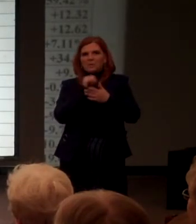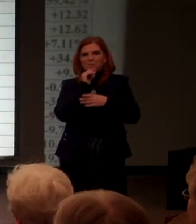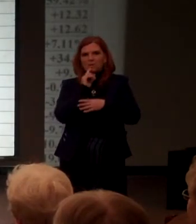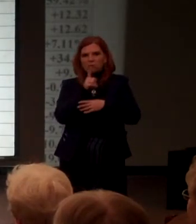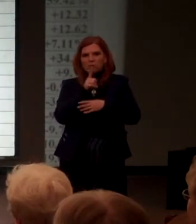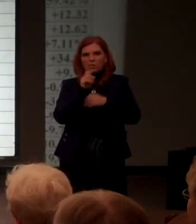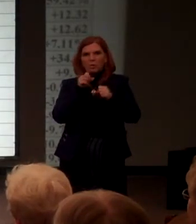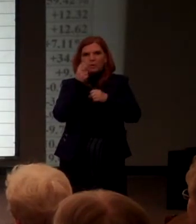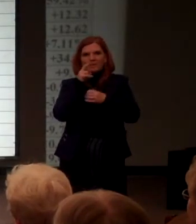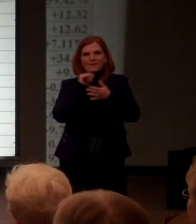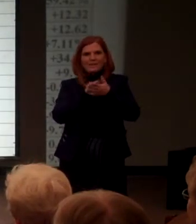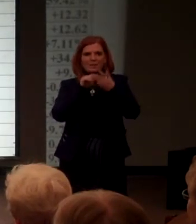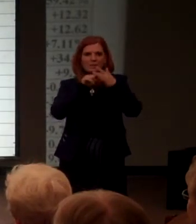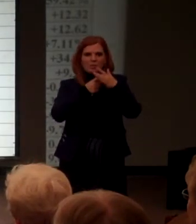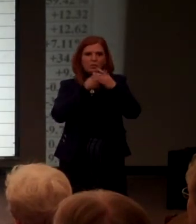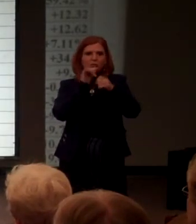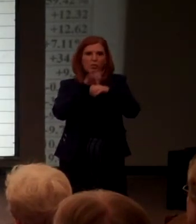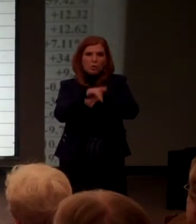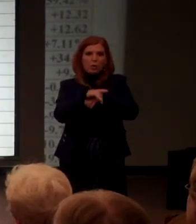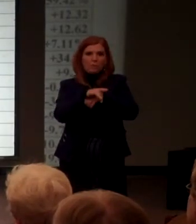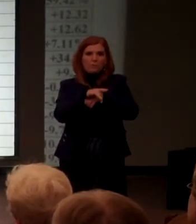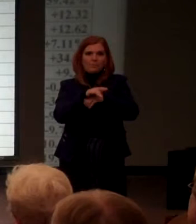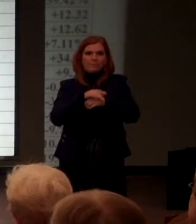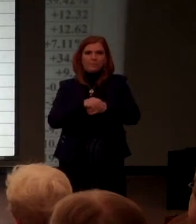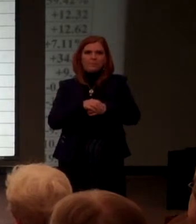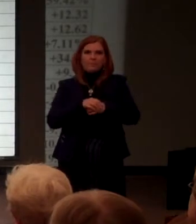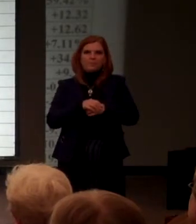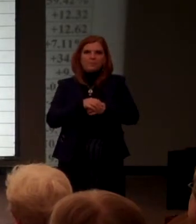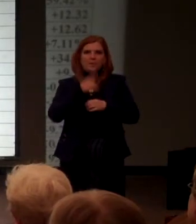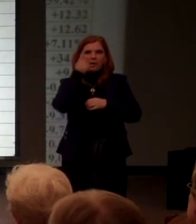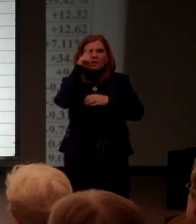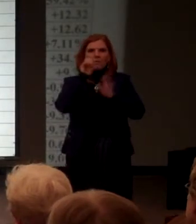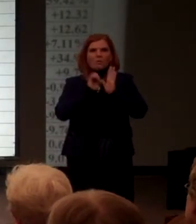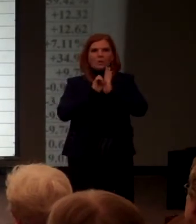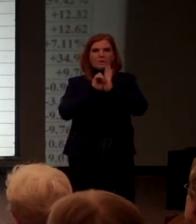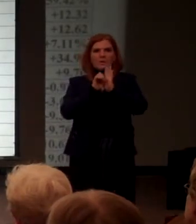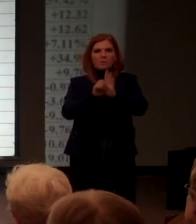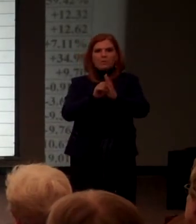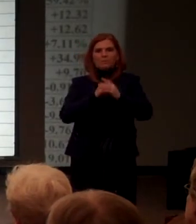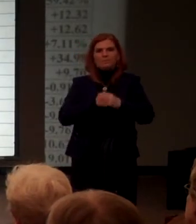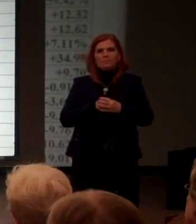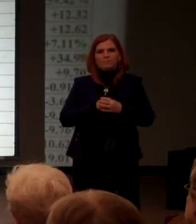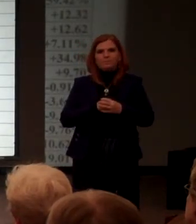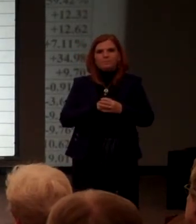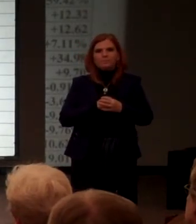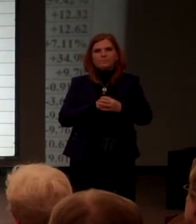We can see that it starts earlier. For example,